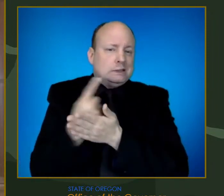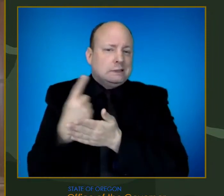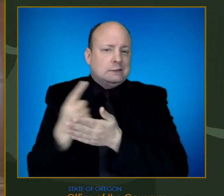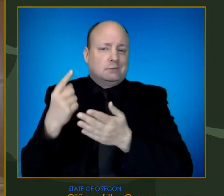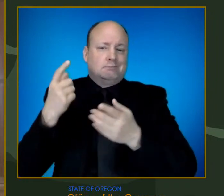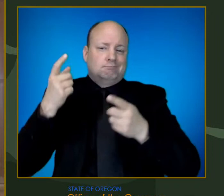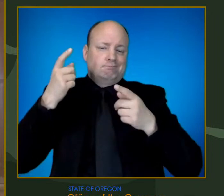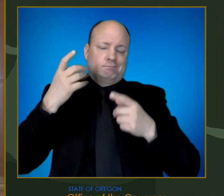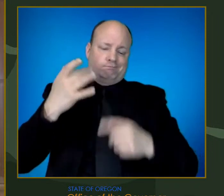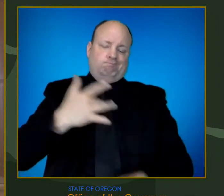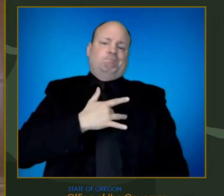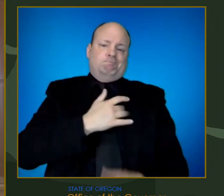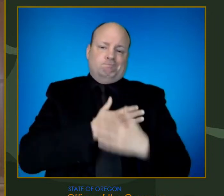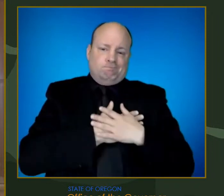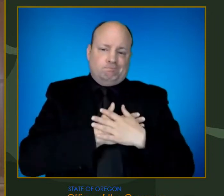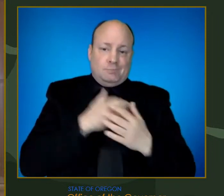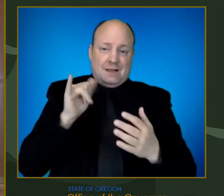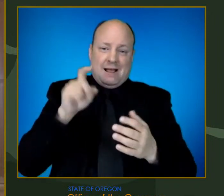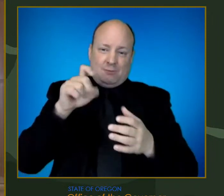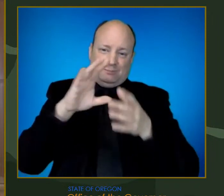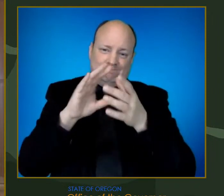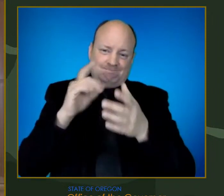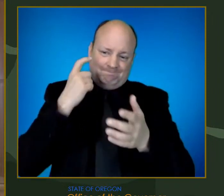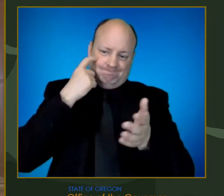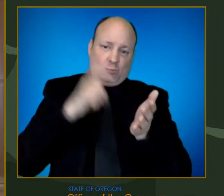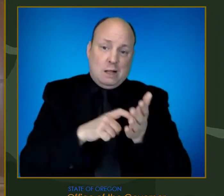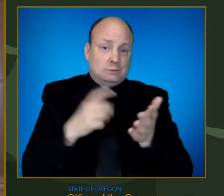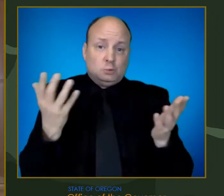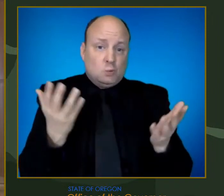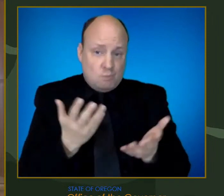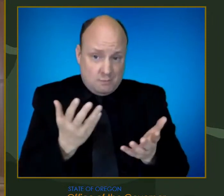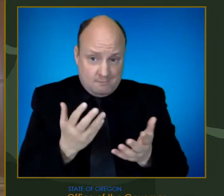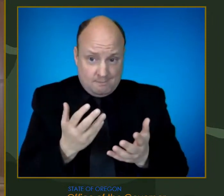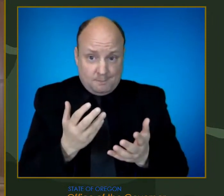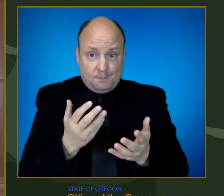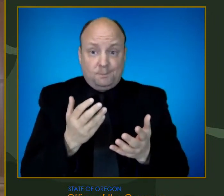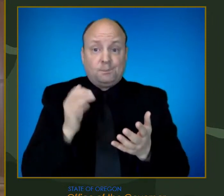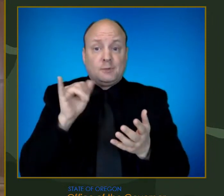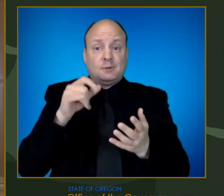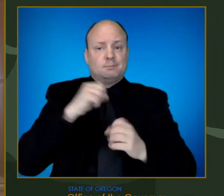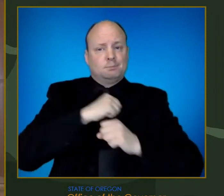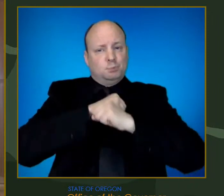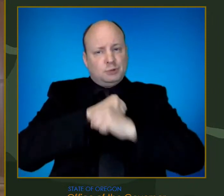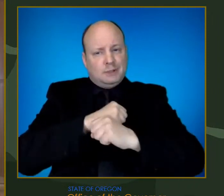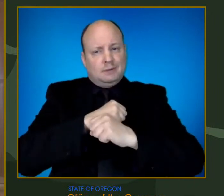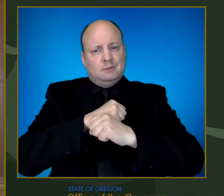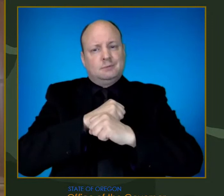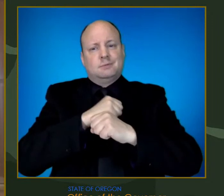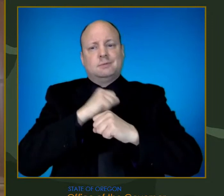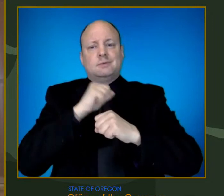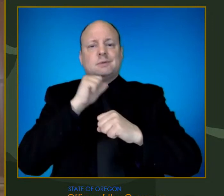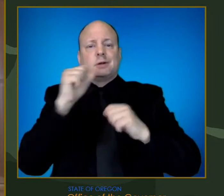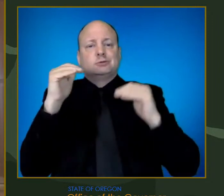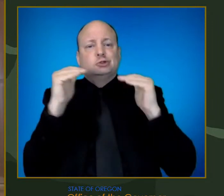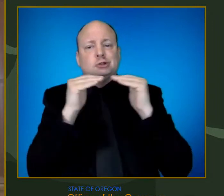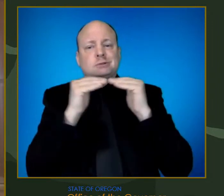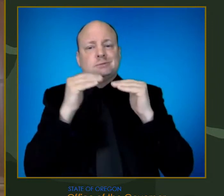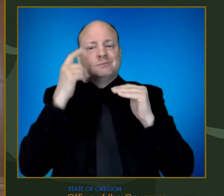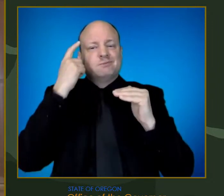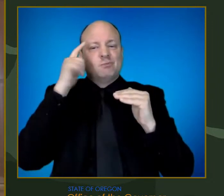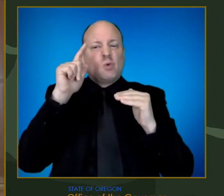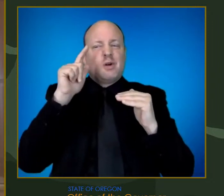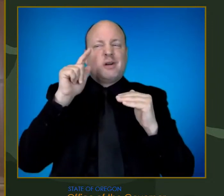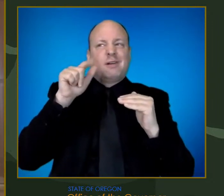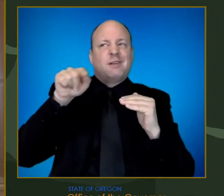to speak out against the undeniable injustice of police violence. Daunte Wright was just 20